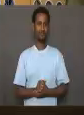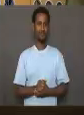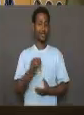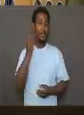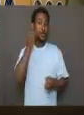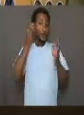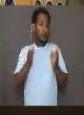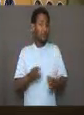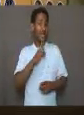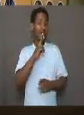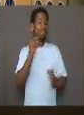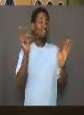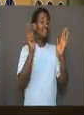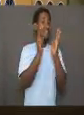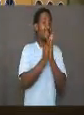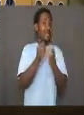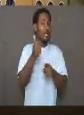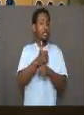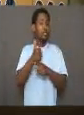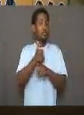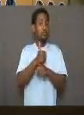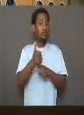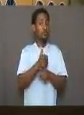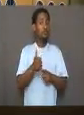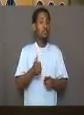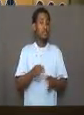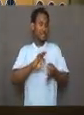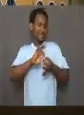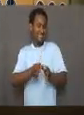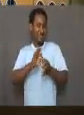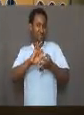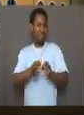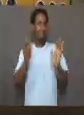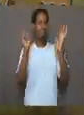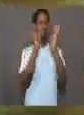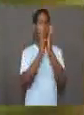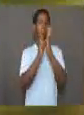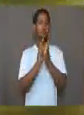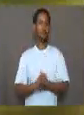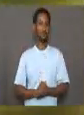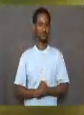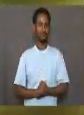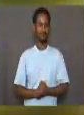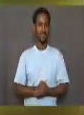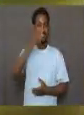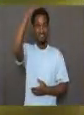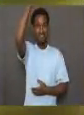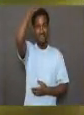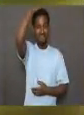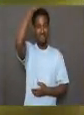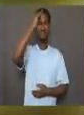Courts are legal institutions that interpret the law. The